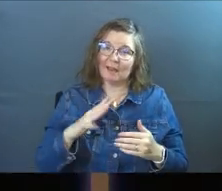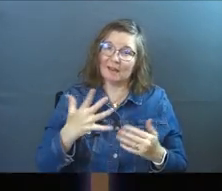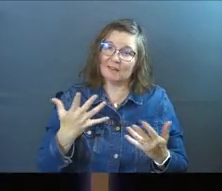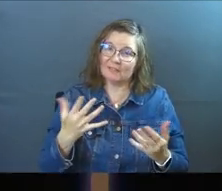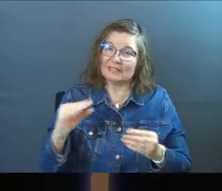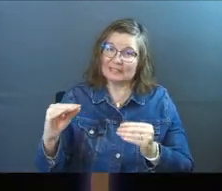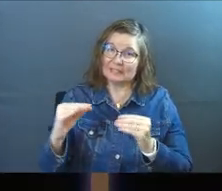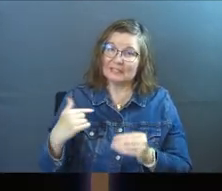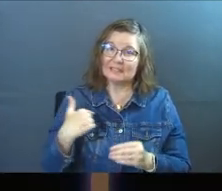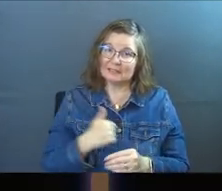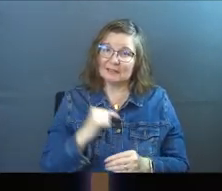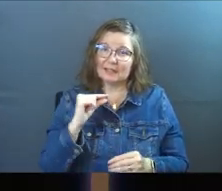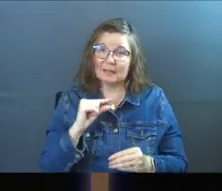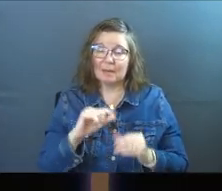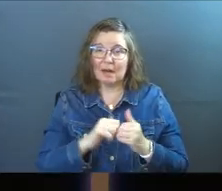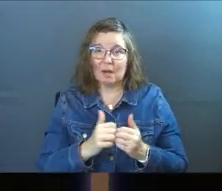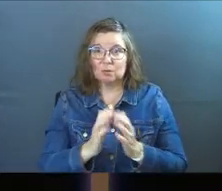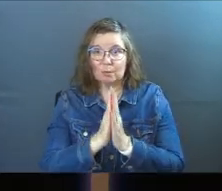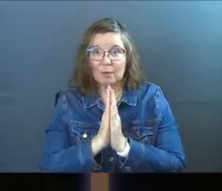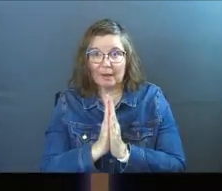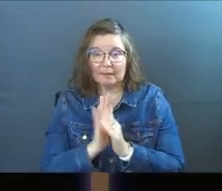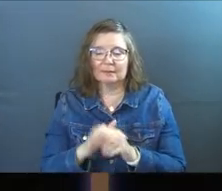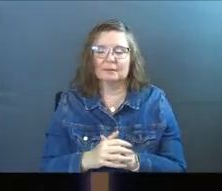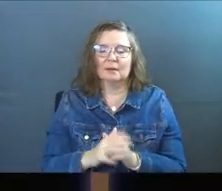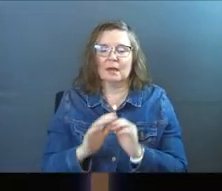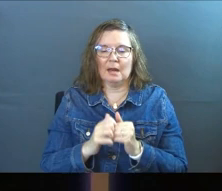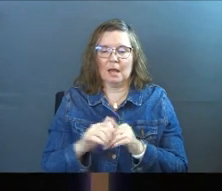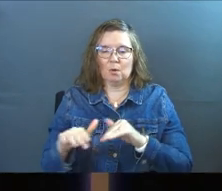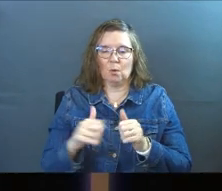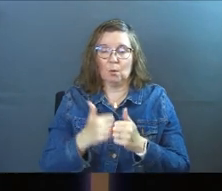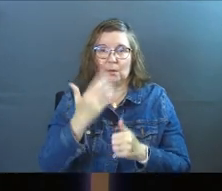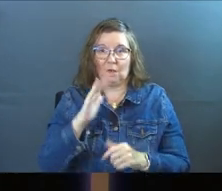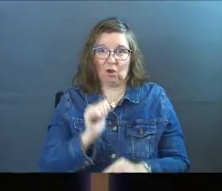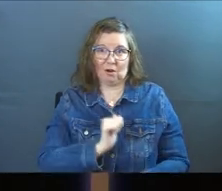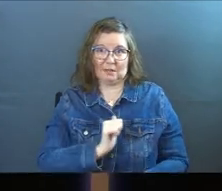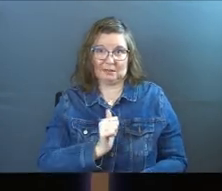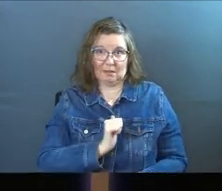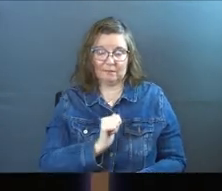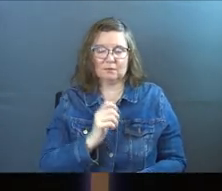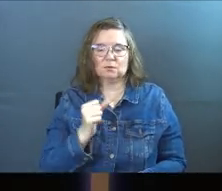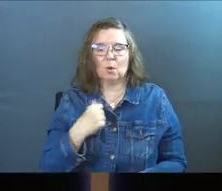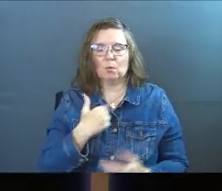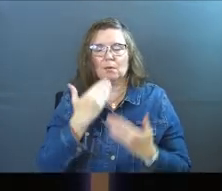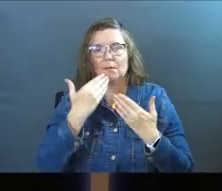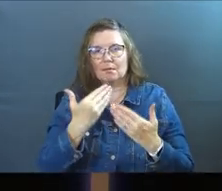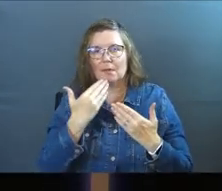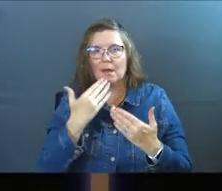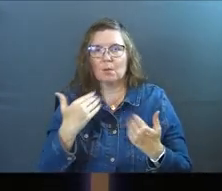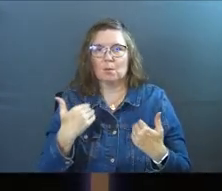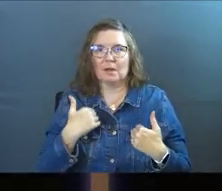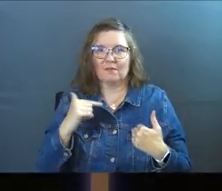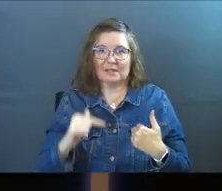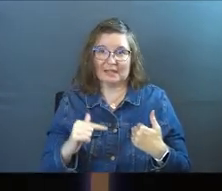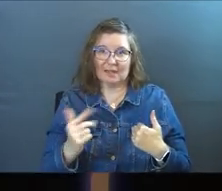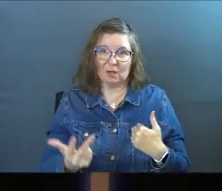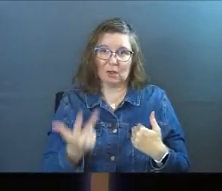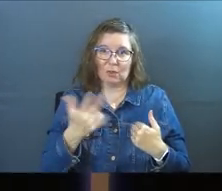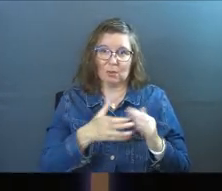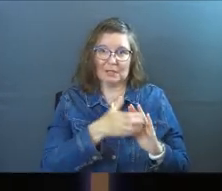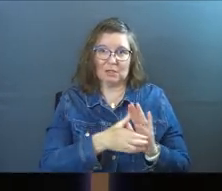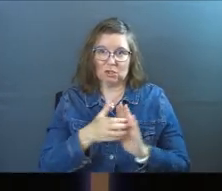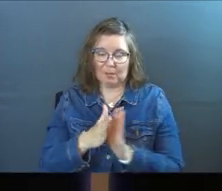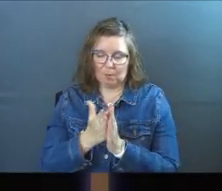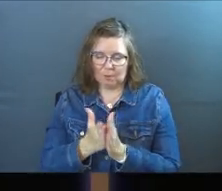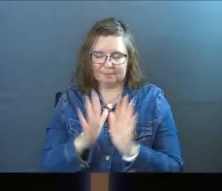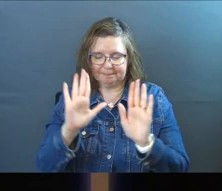of teaches us a little bit how to pray and how to walk with God ourselves. And so we're thankful we've got this little three-chapter book.